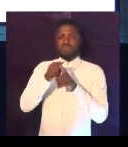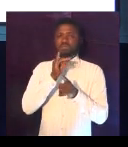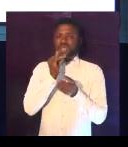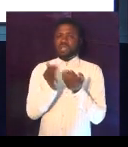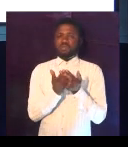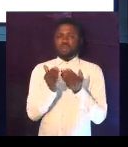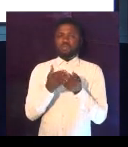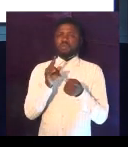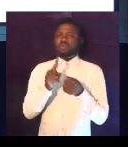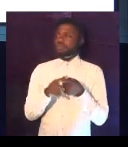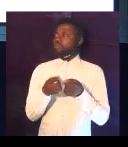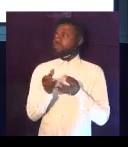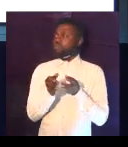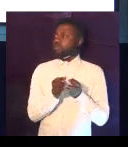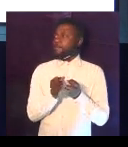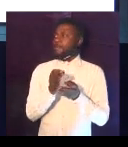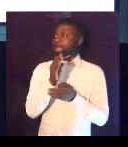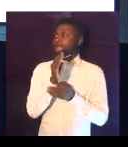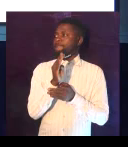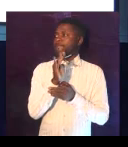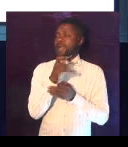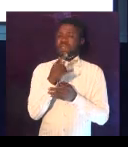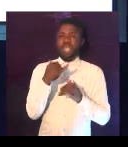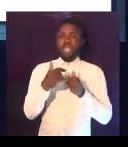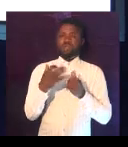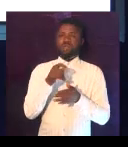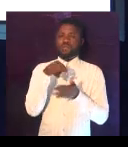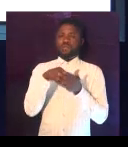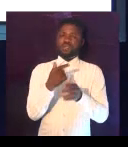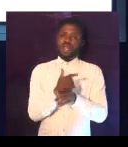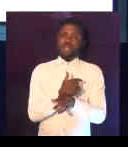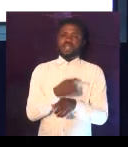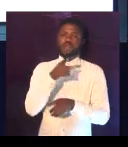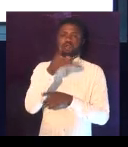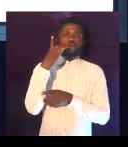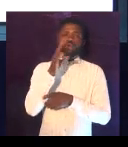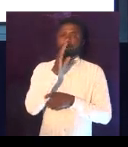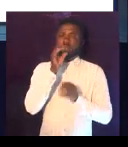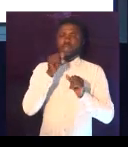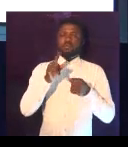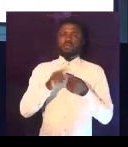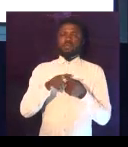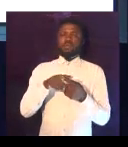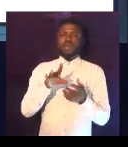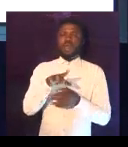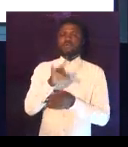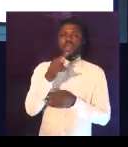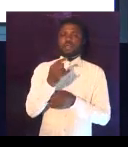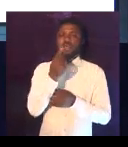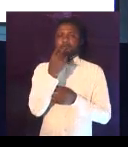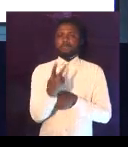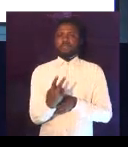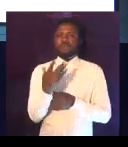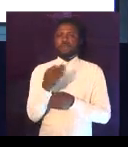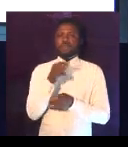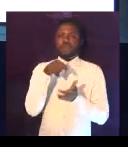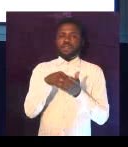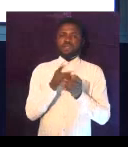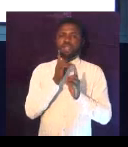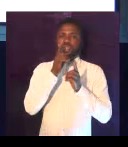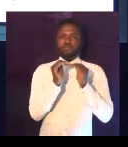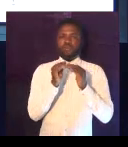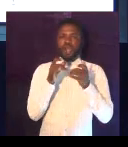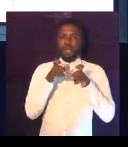today, and it's simply to find the mean of data. By the end of this lesson, you should be able to find the mean of data